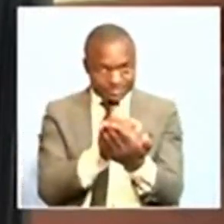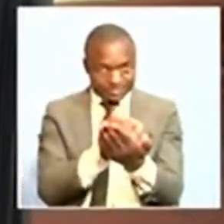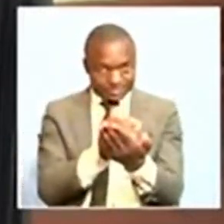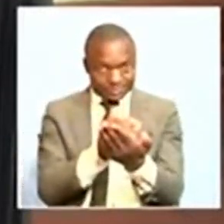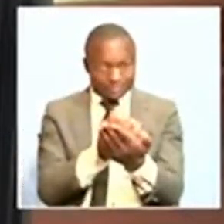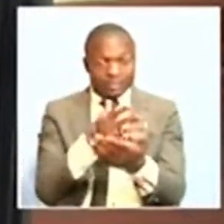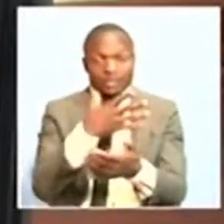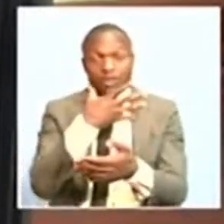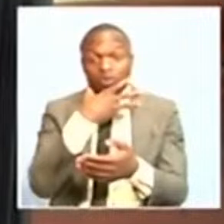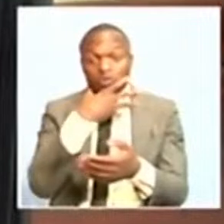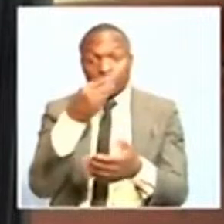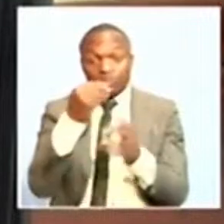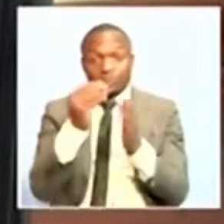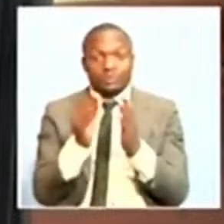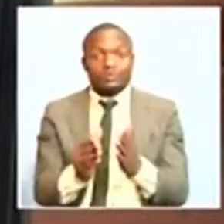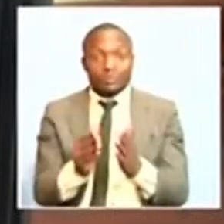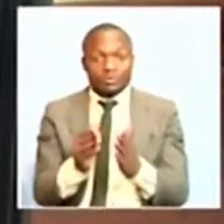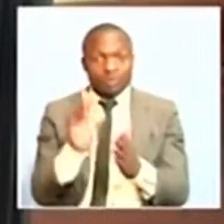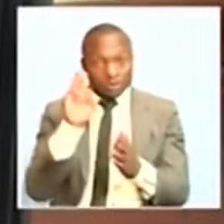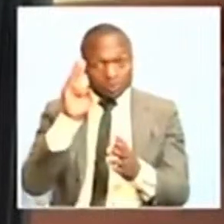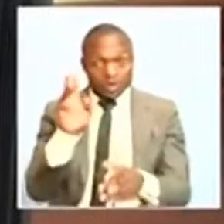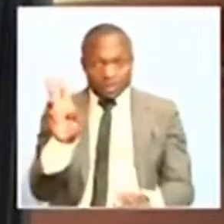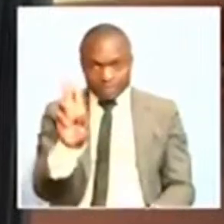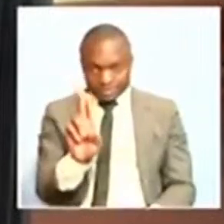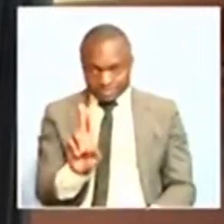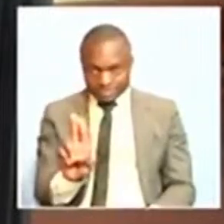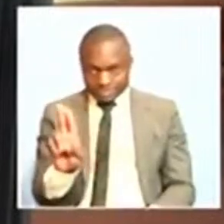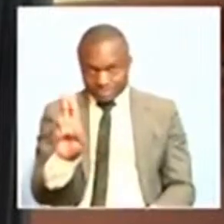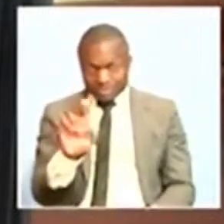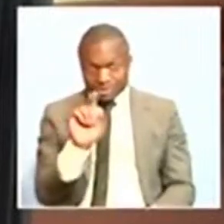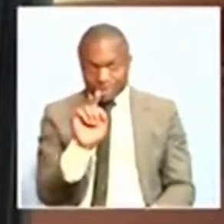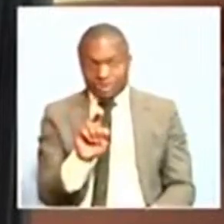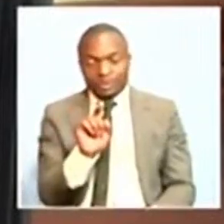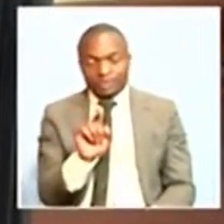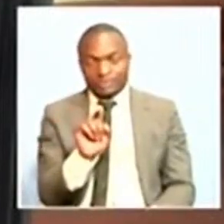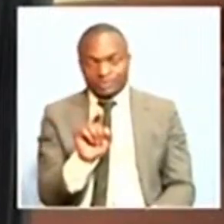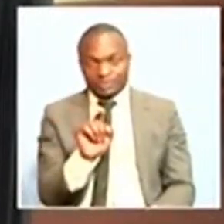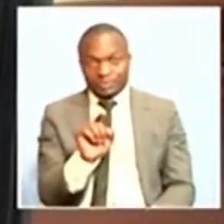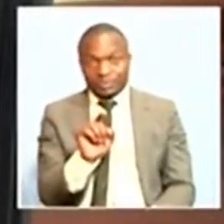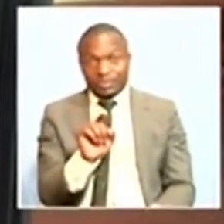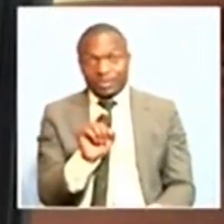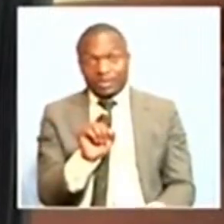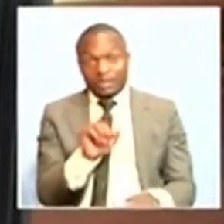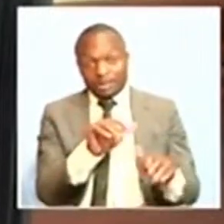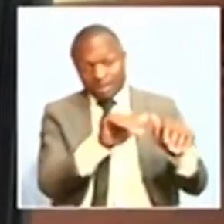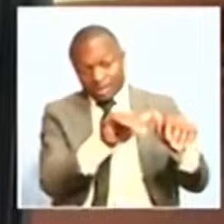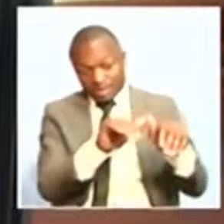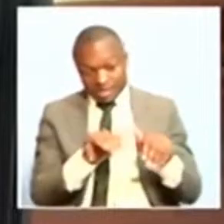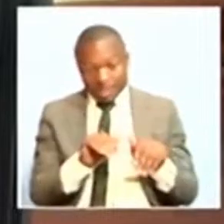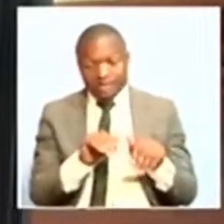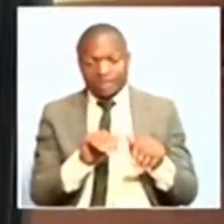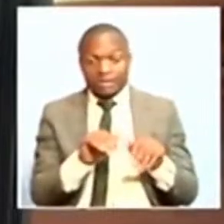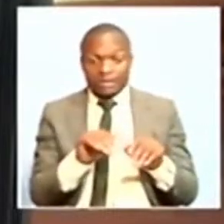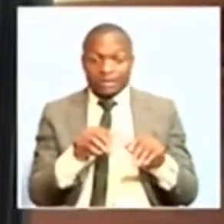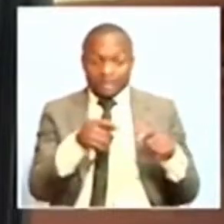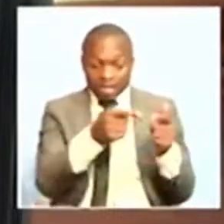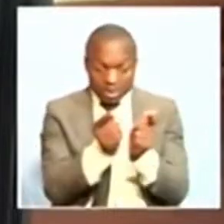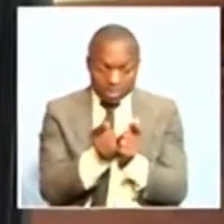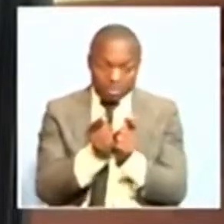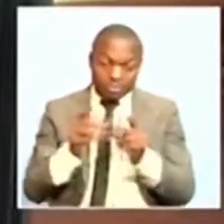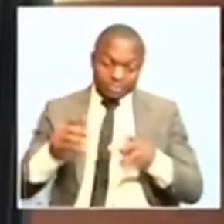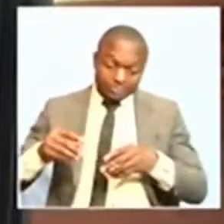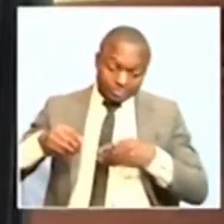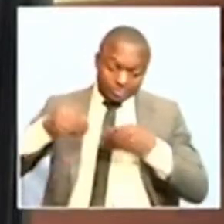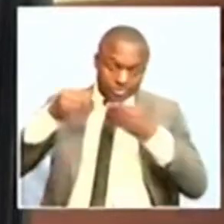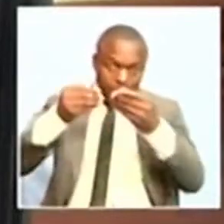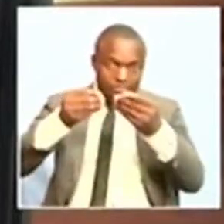that the Commissioner is going to use in order for him to exempt a supplier or a group of suppliers from